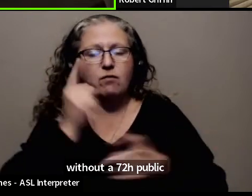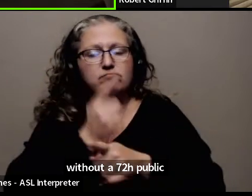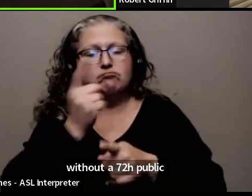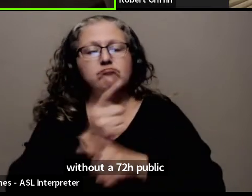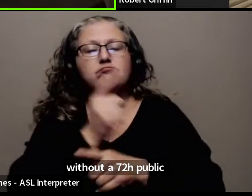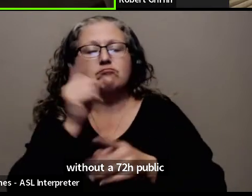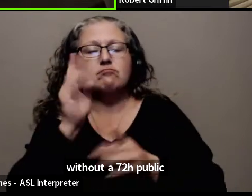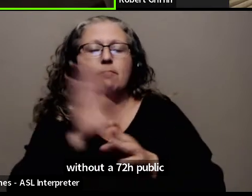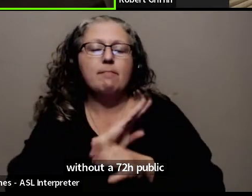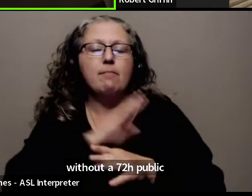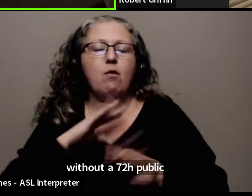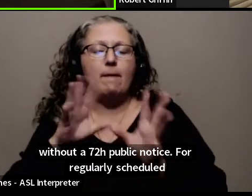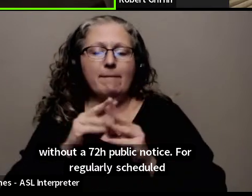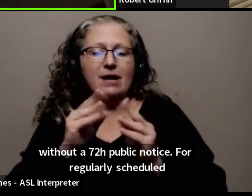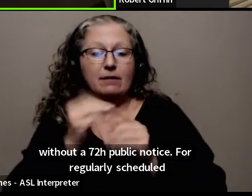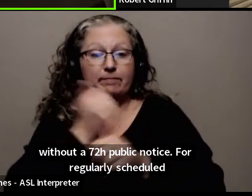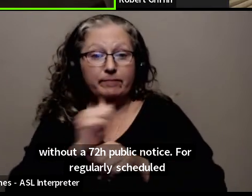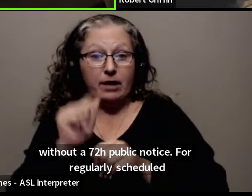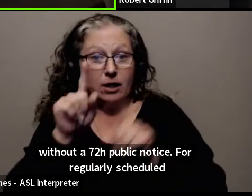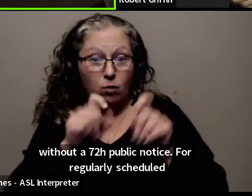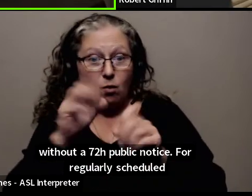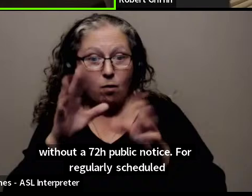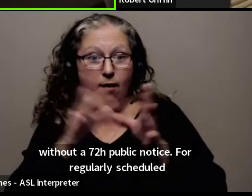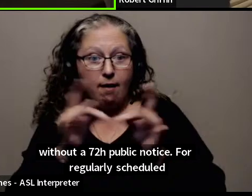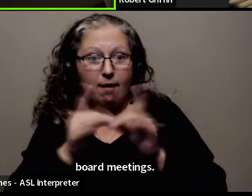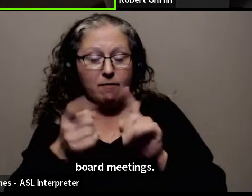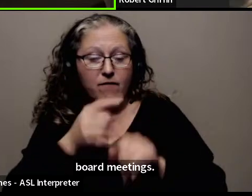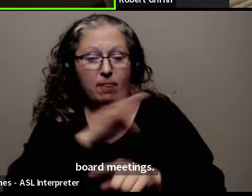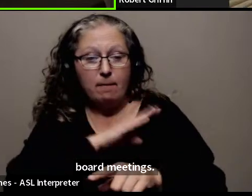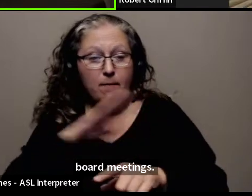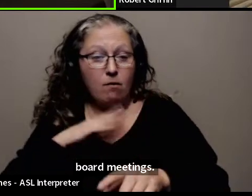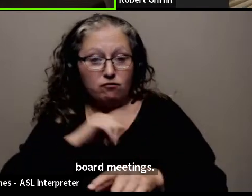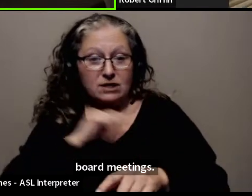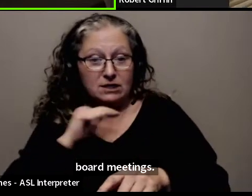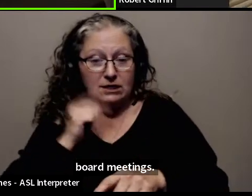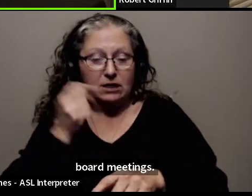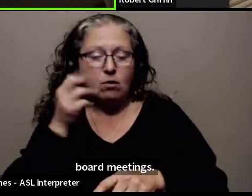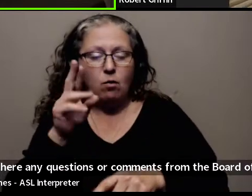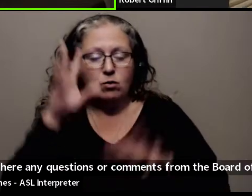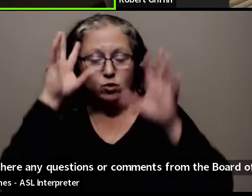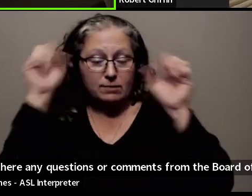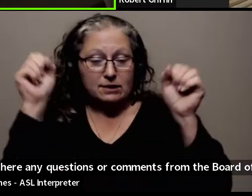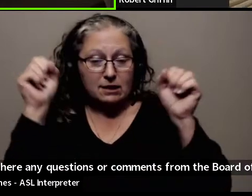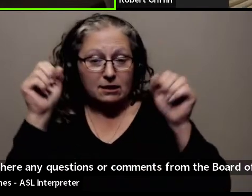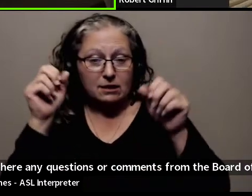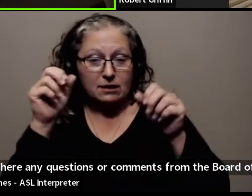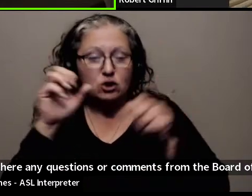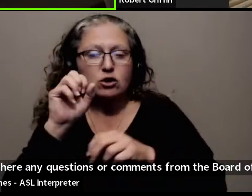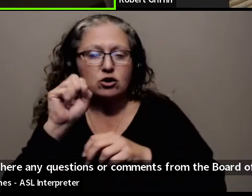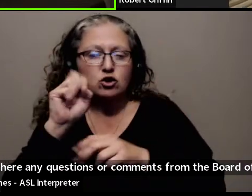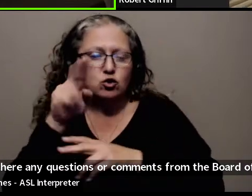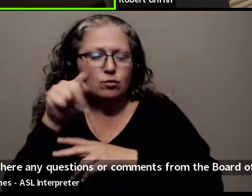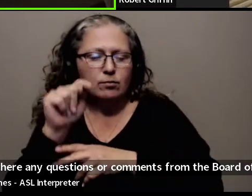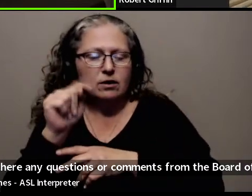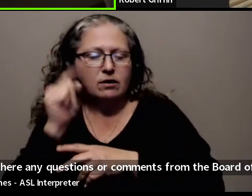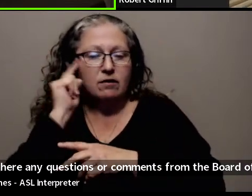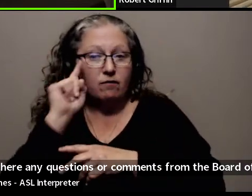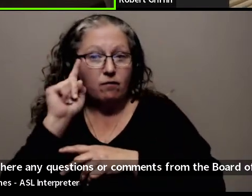meetings. Are there any questions or comments from the Board of Trustees or the superintendent with respect to the